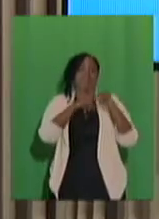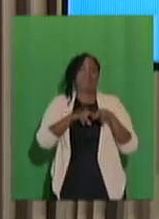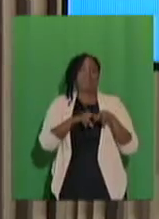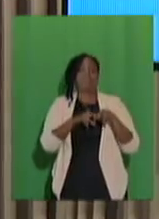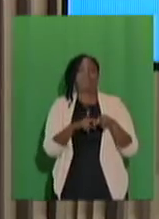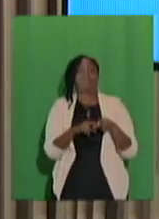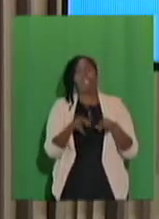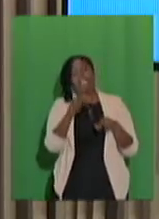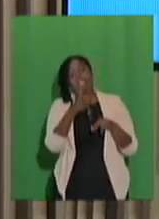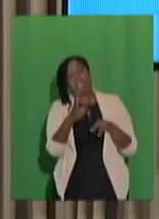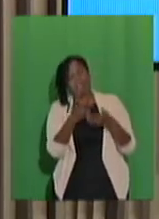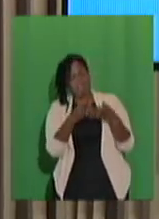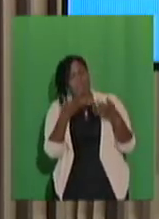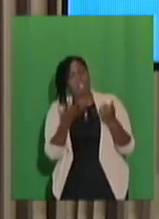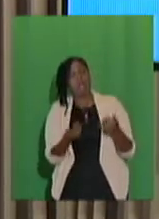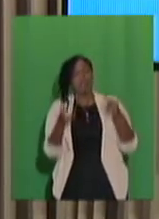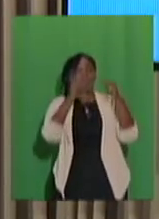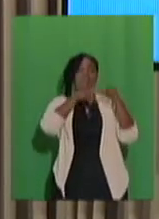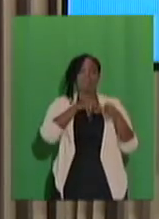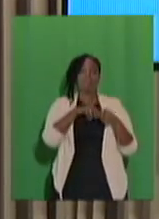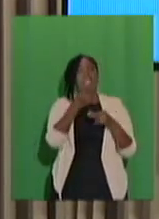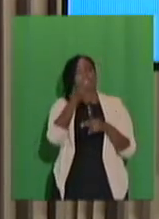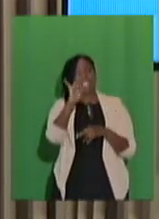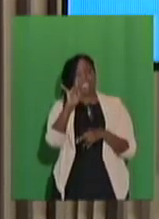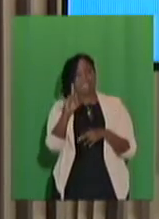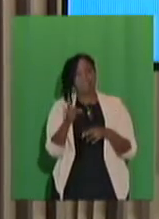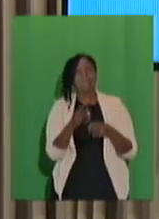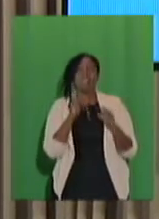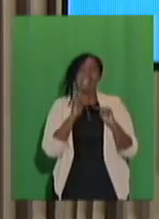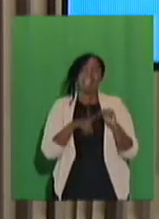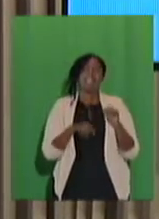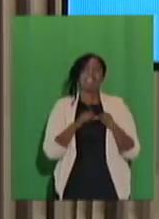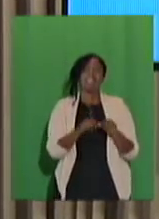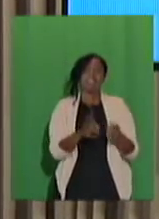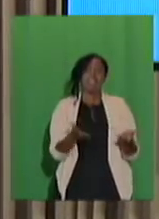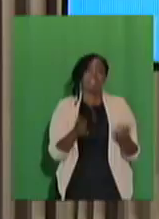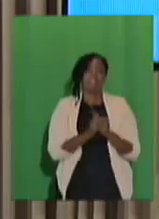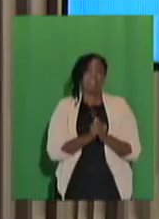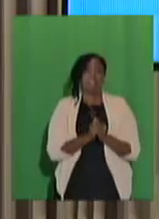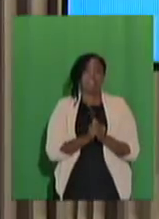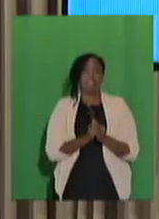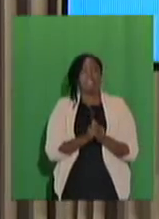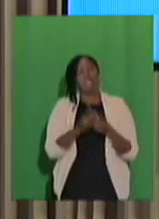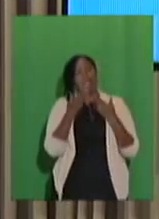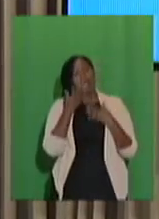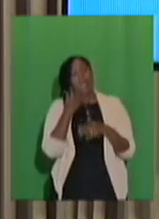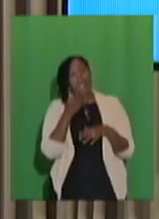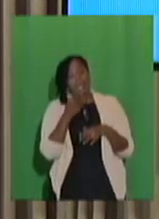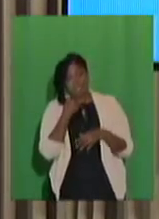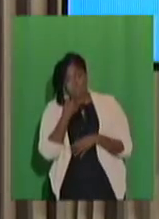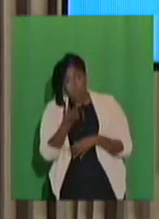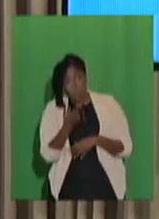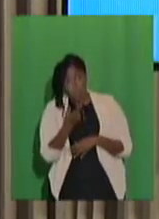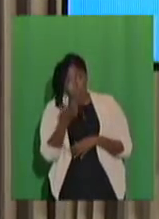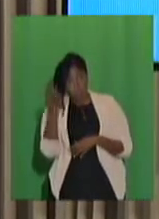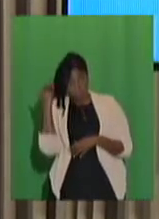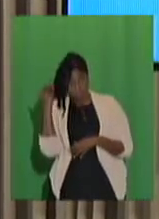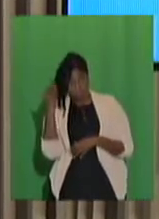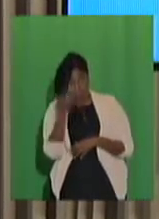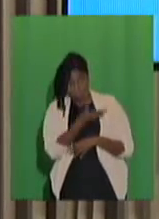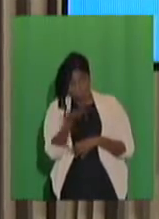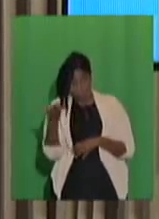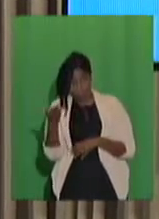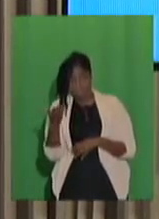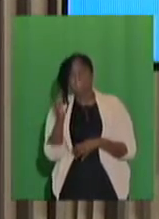go on like that. I spoke to the PS yesterday. I did promise the country we'll be having an app coming out soon, which will